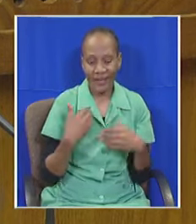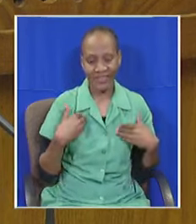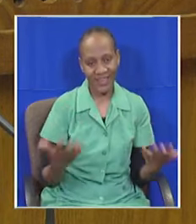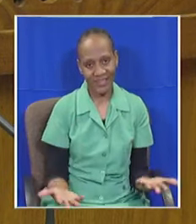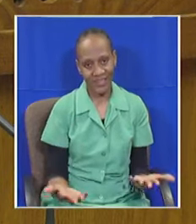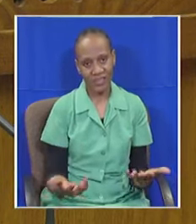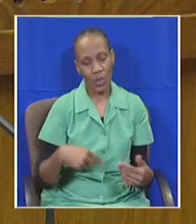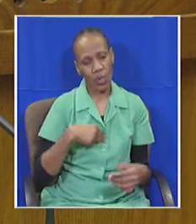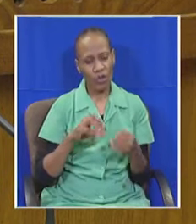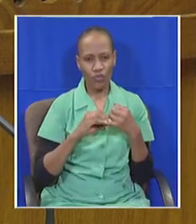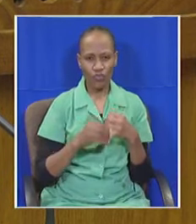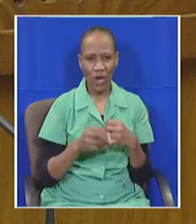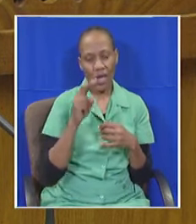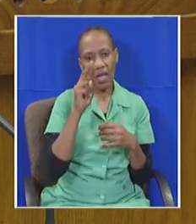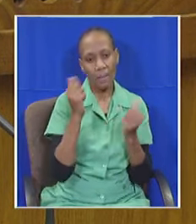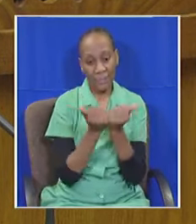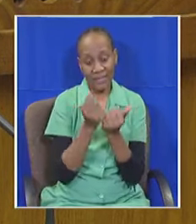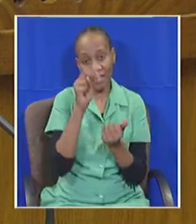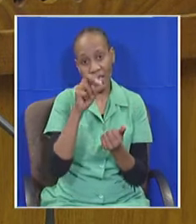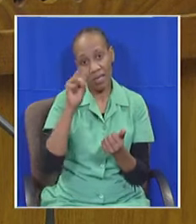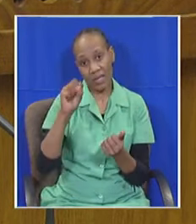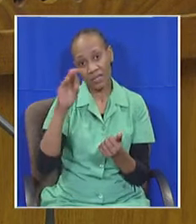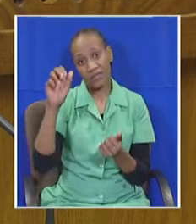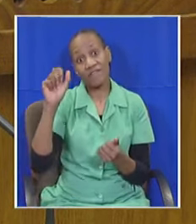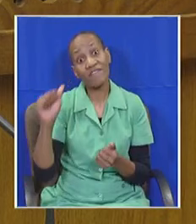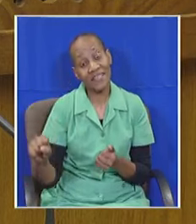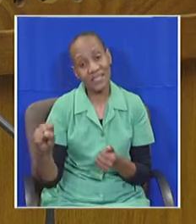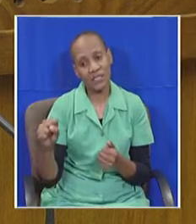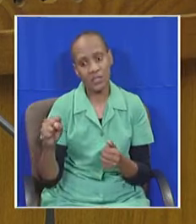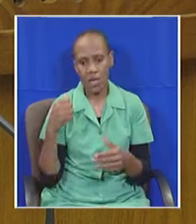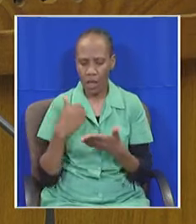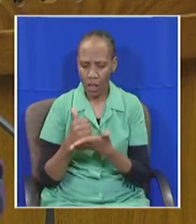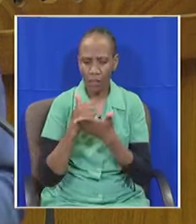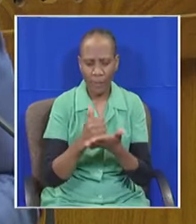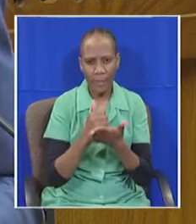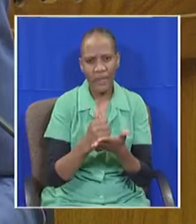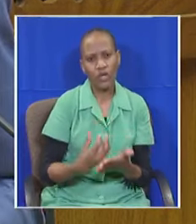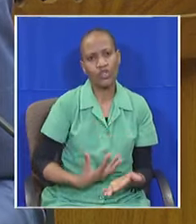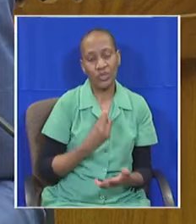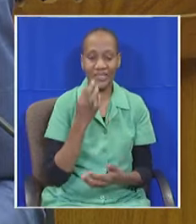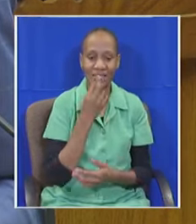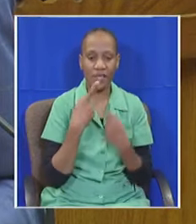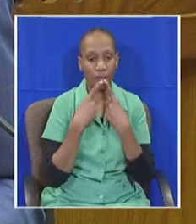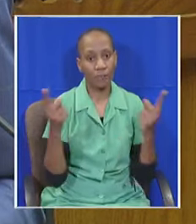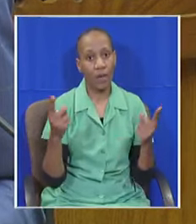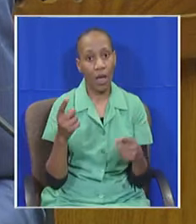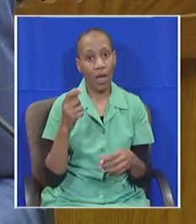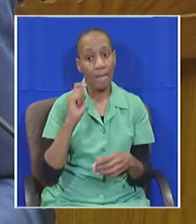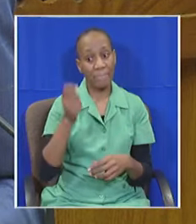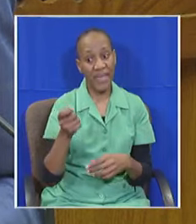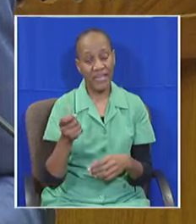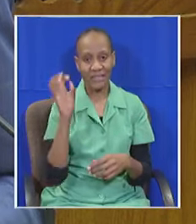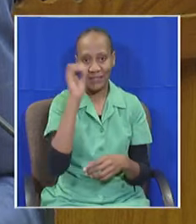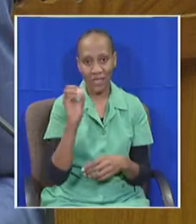massively extended the reach of NSFAS since the genuine call of students for a no-fee increment. But obviously, as I